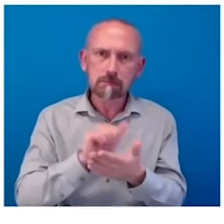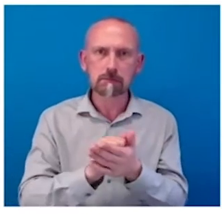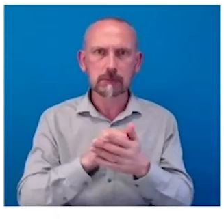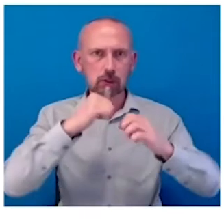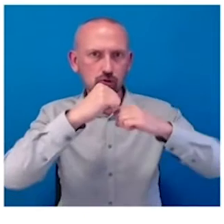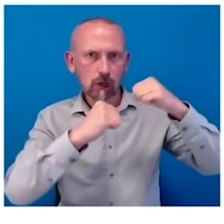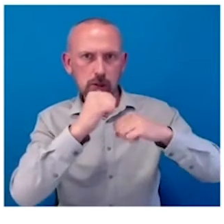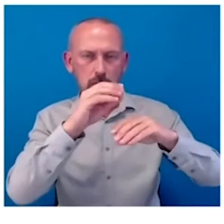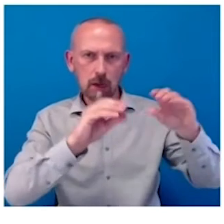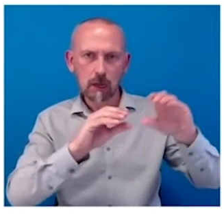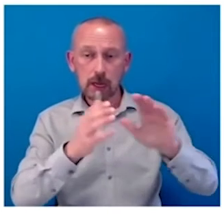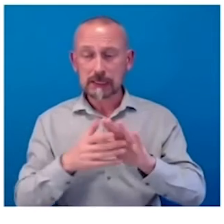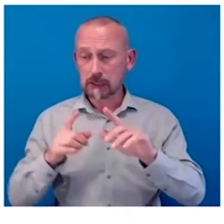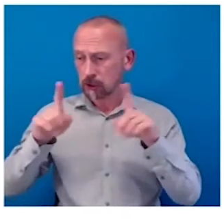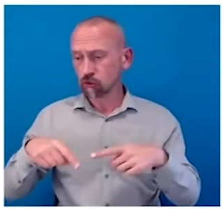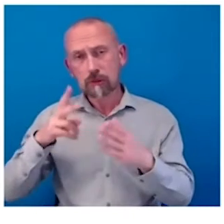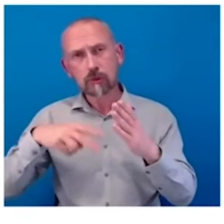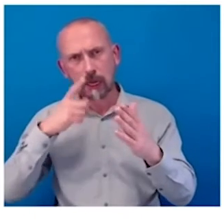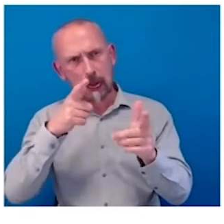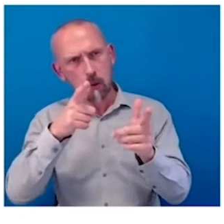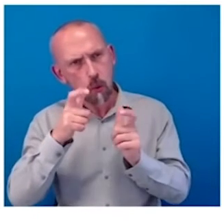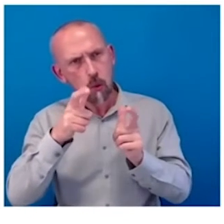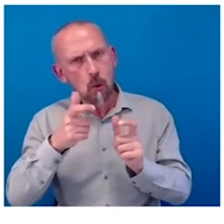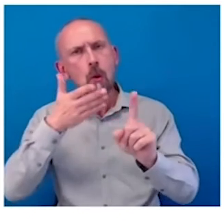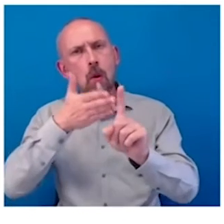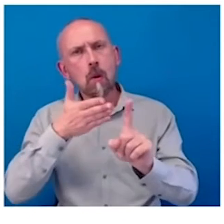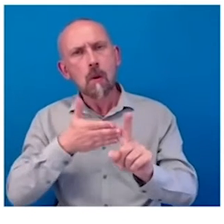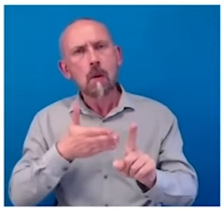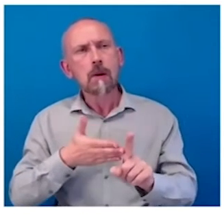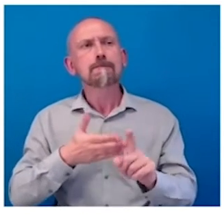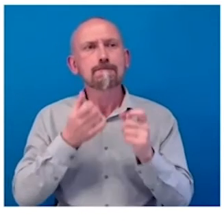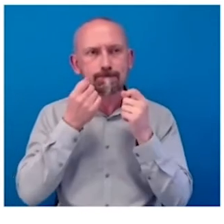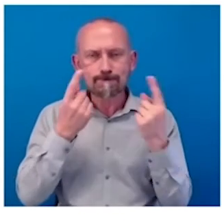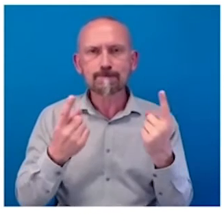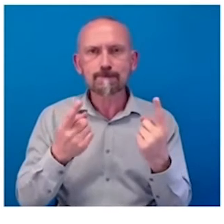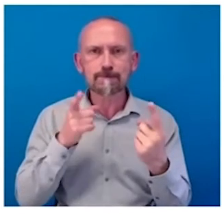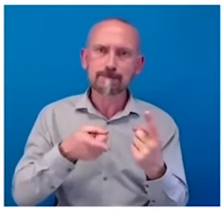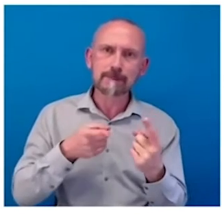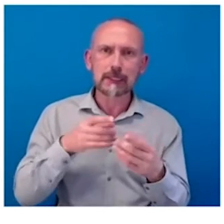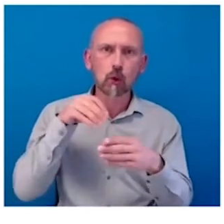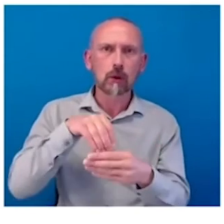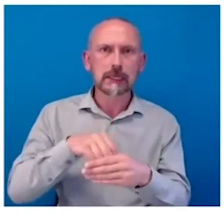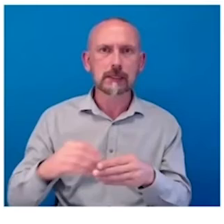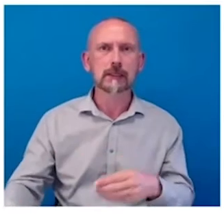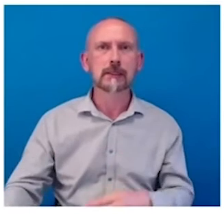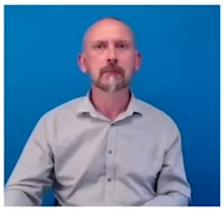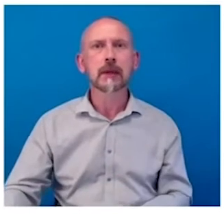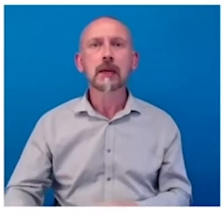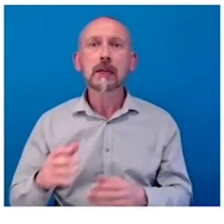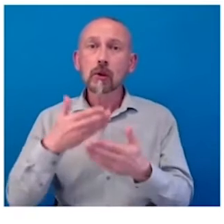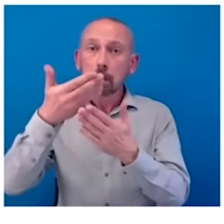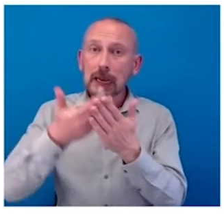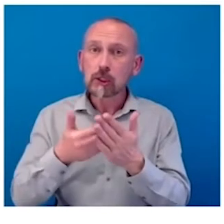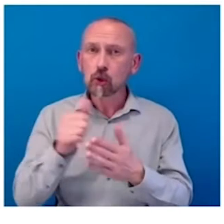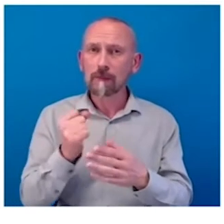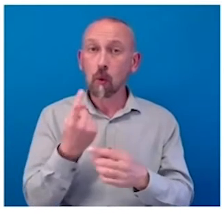understand the layout of a document and the hierarchy of the content. Each document or page should have one main heading, and subheadings can then be